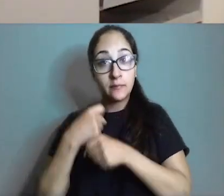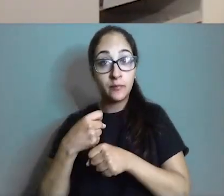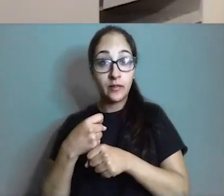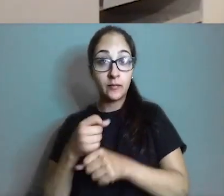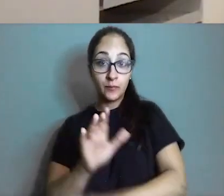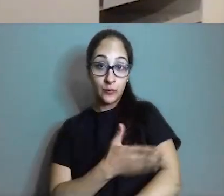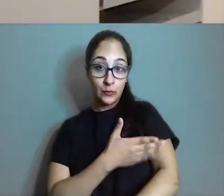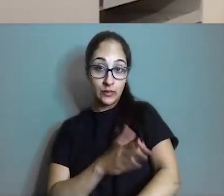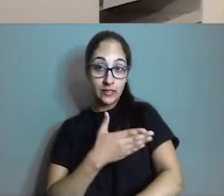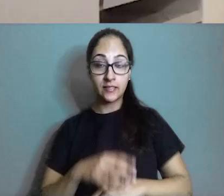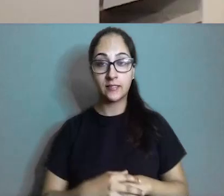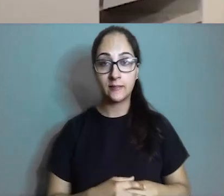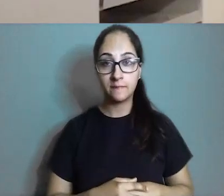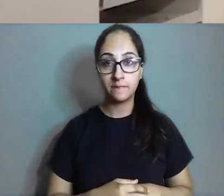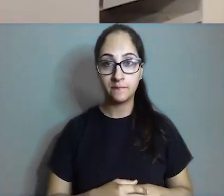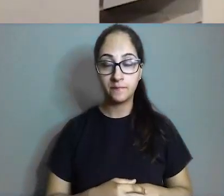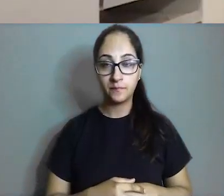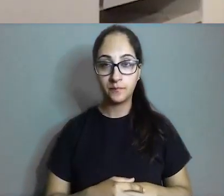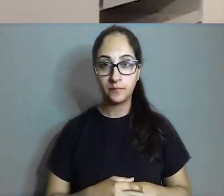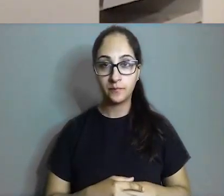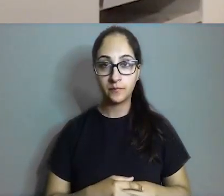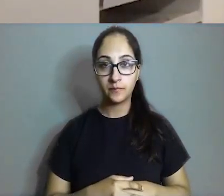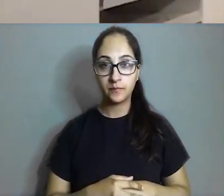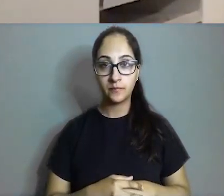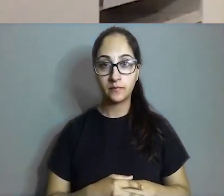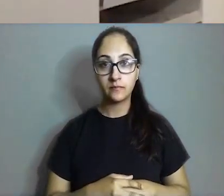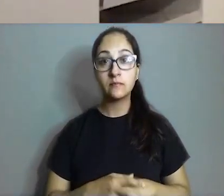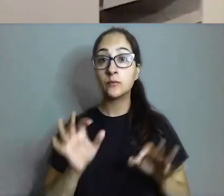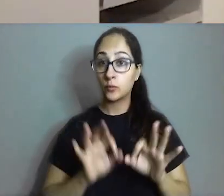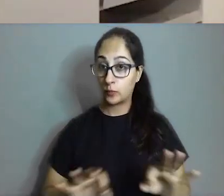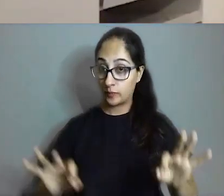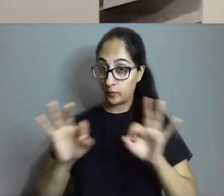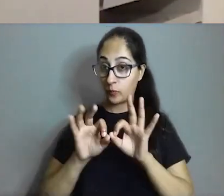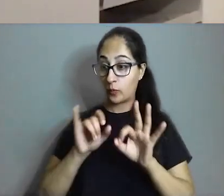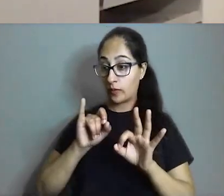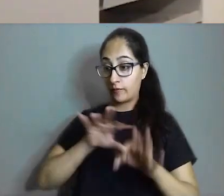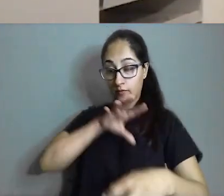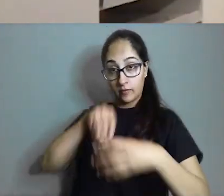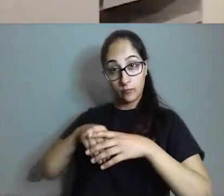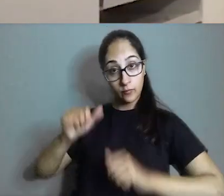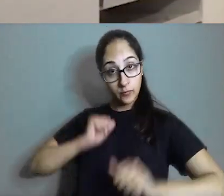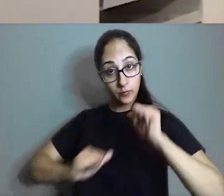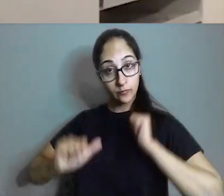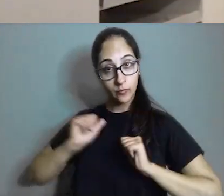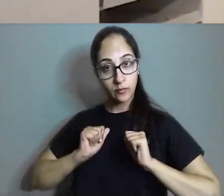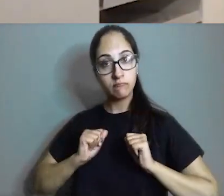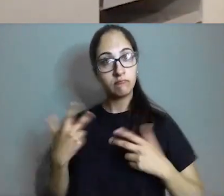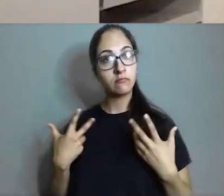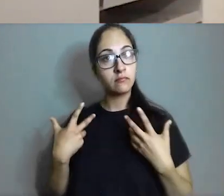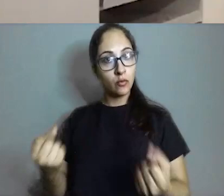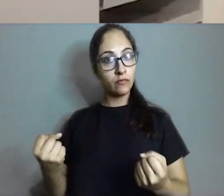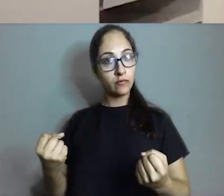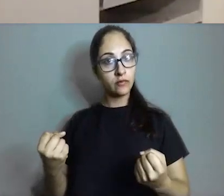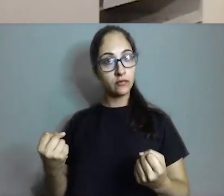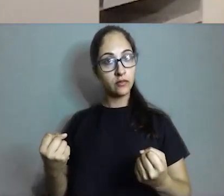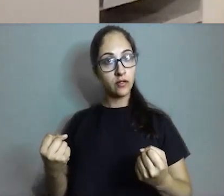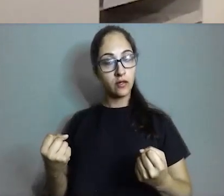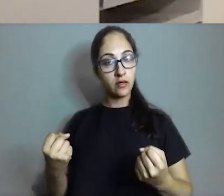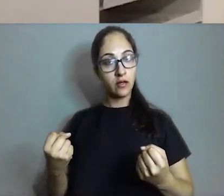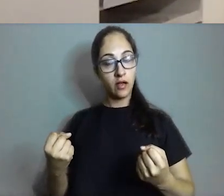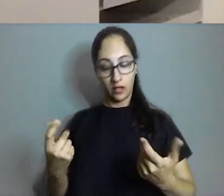and getting to shine as artists, which I think, you know, when you collaborate, you need to have that sense